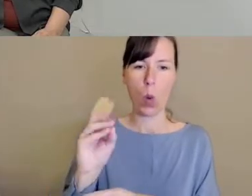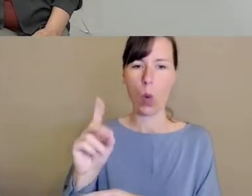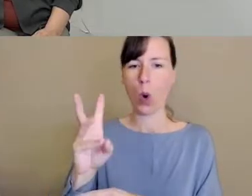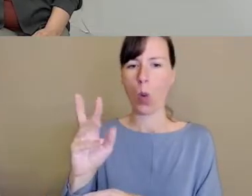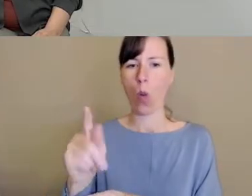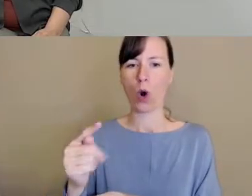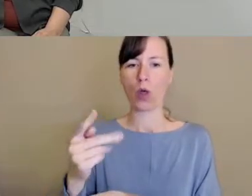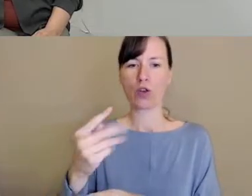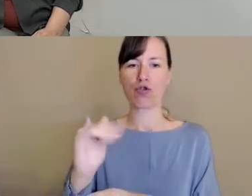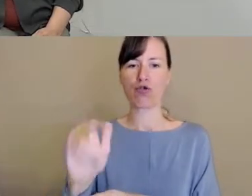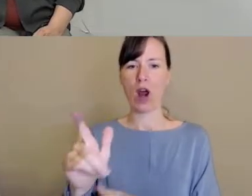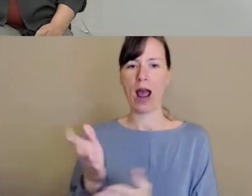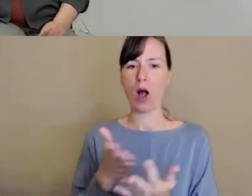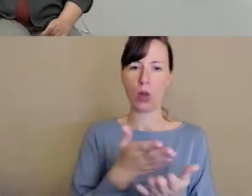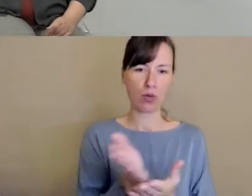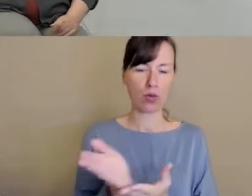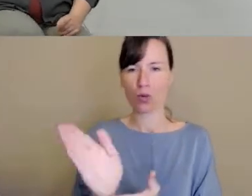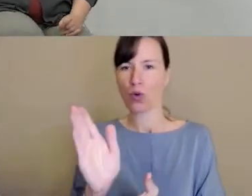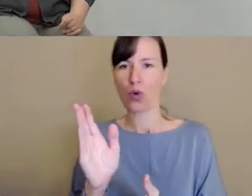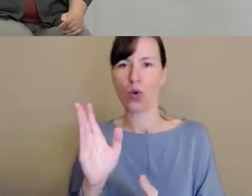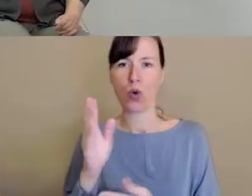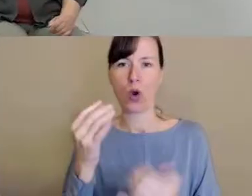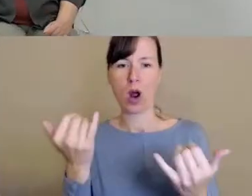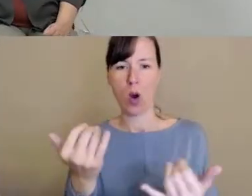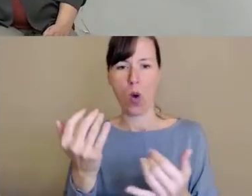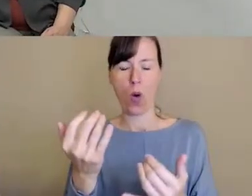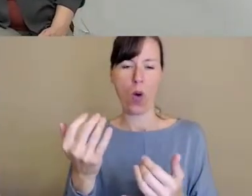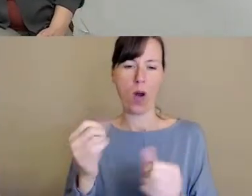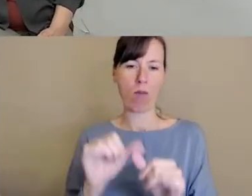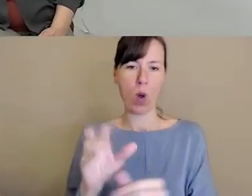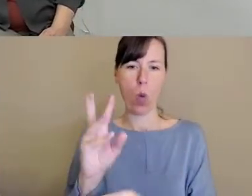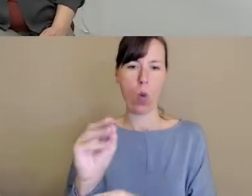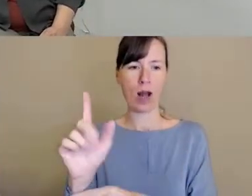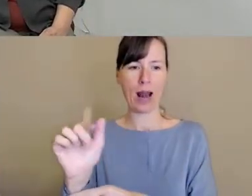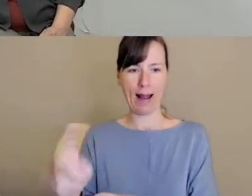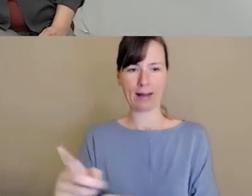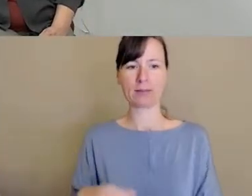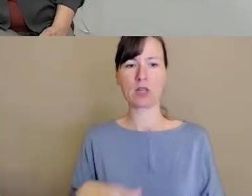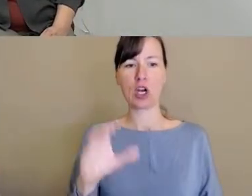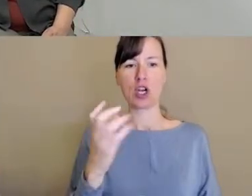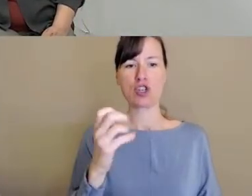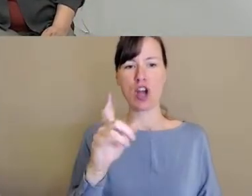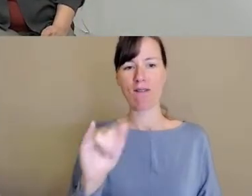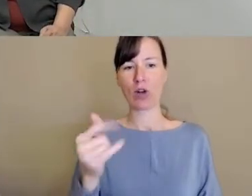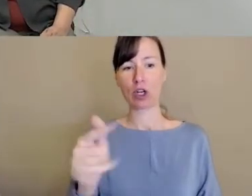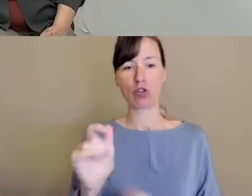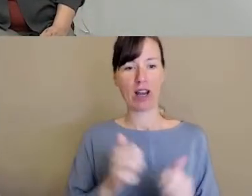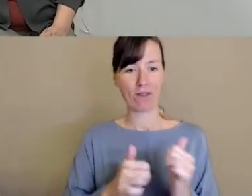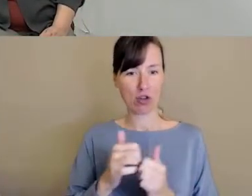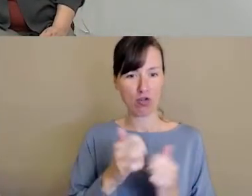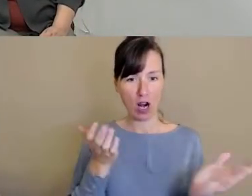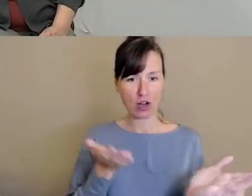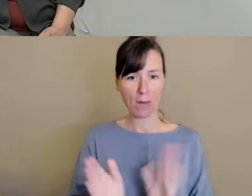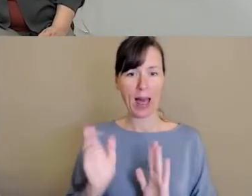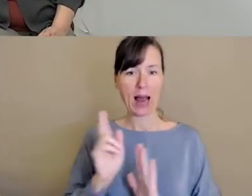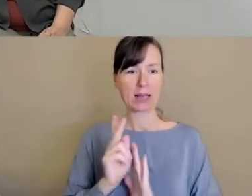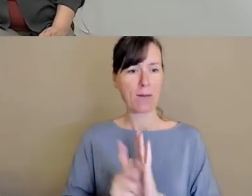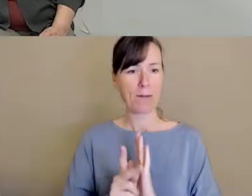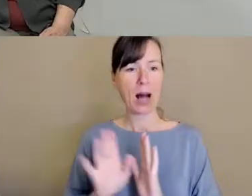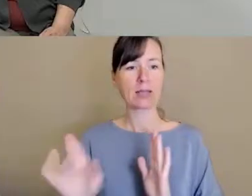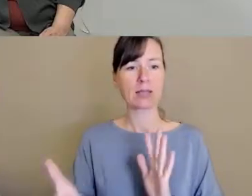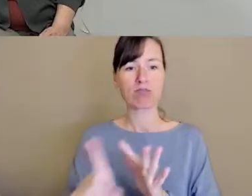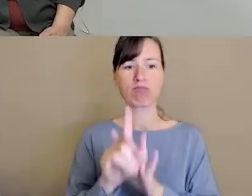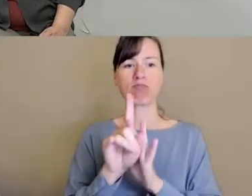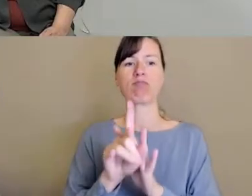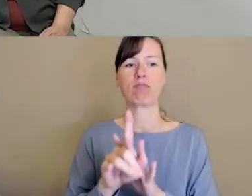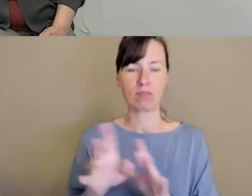Greater Cheverly Sector Plan and the Strategic Plan echo that call. Woodland in Nature Park, Woodworth Park, Southern